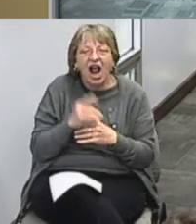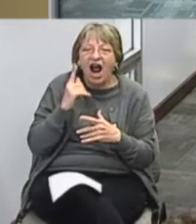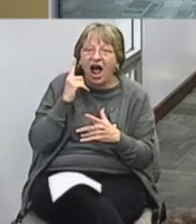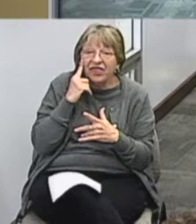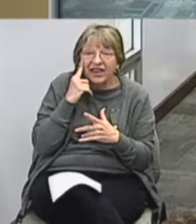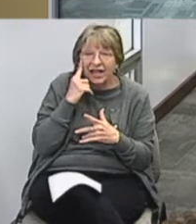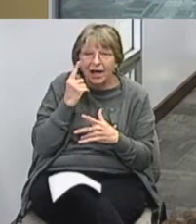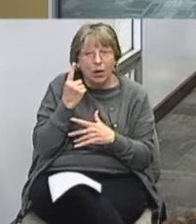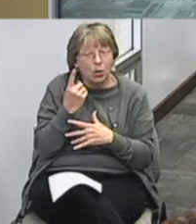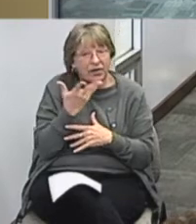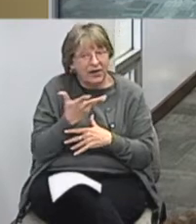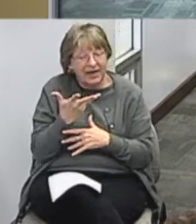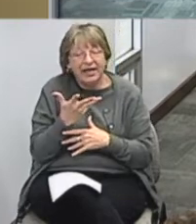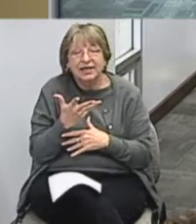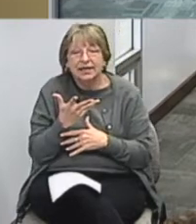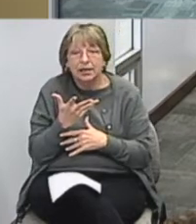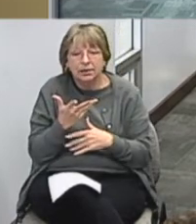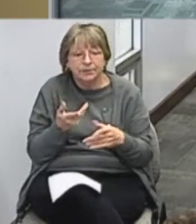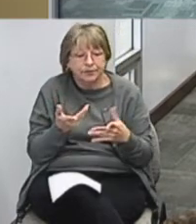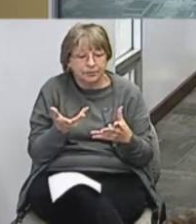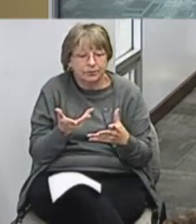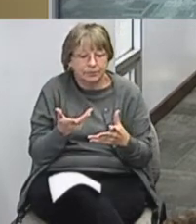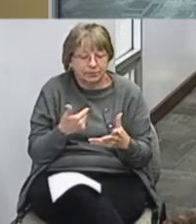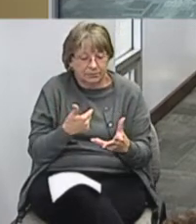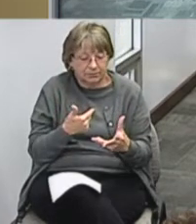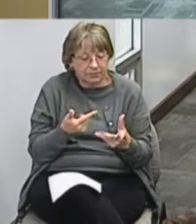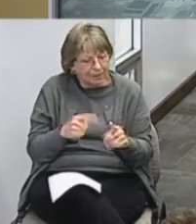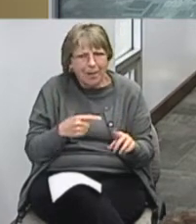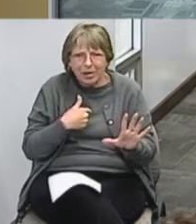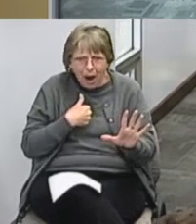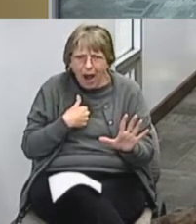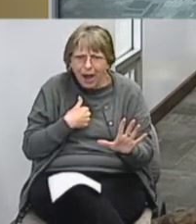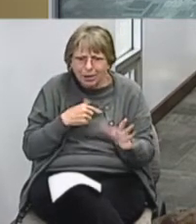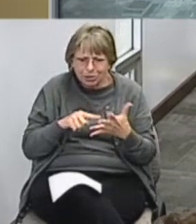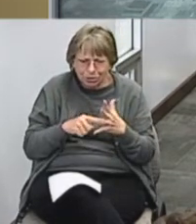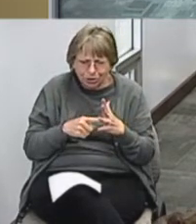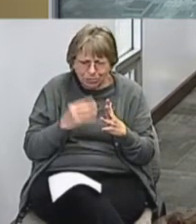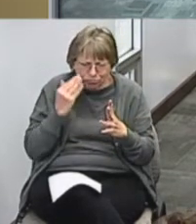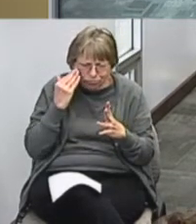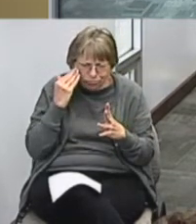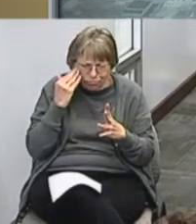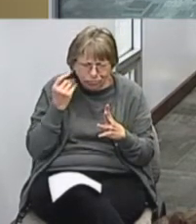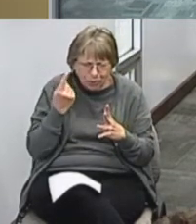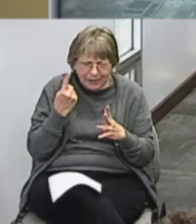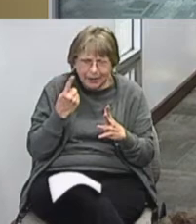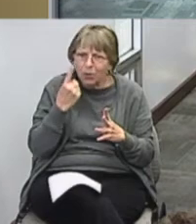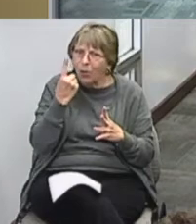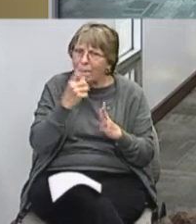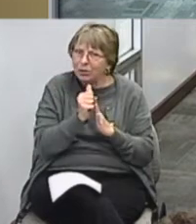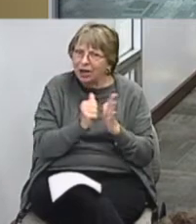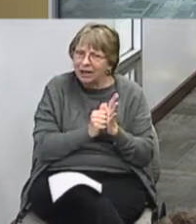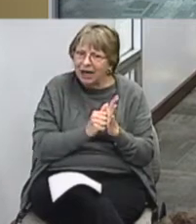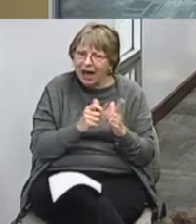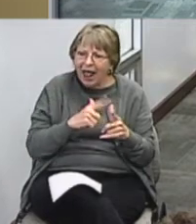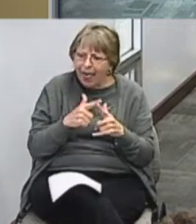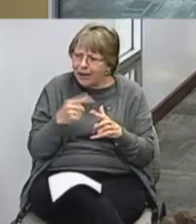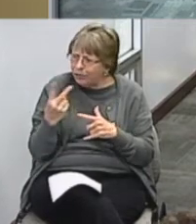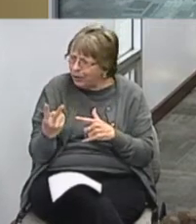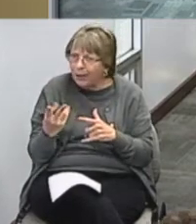think one of the things as I became aware of this, one, it was put on the agenda, but then two, people started reaching